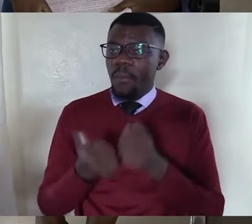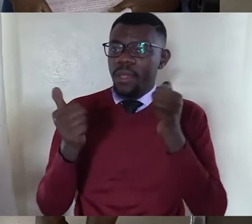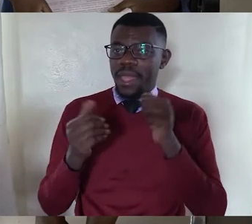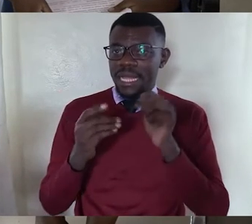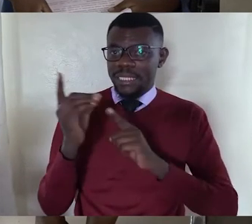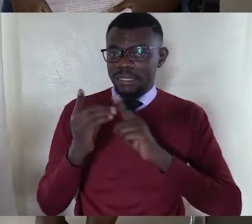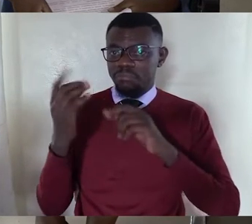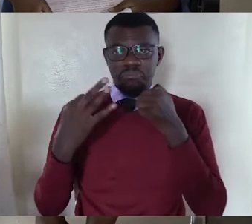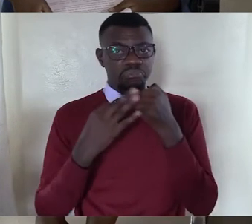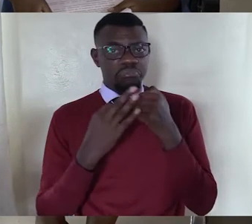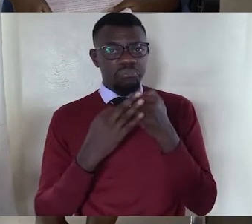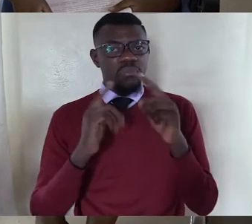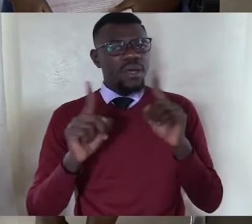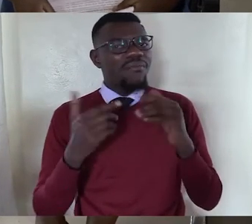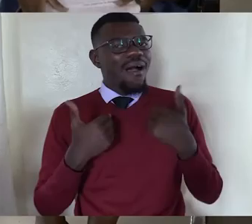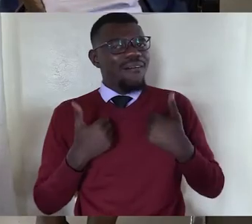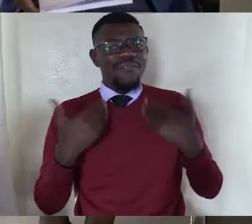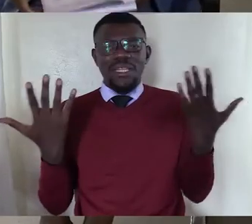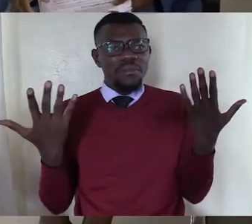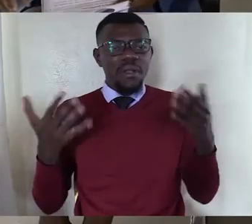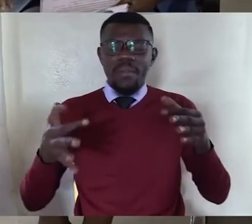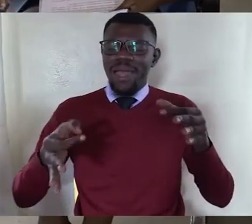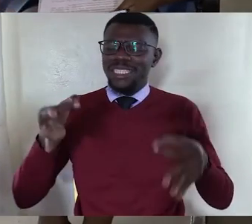this country that